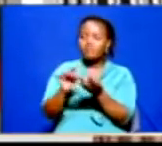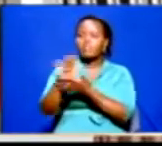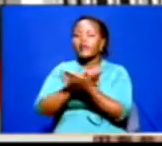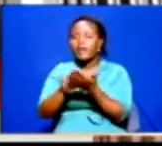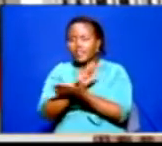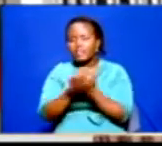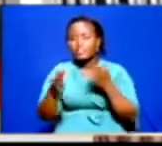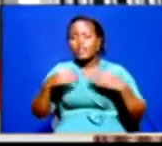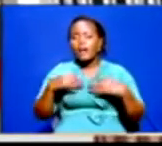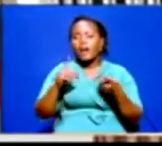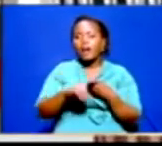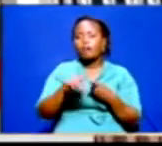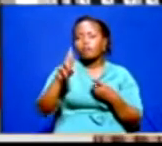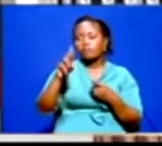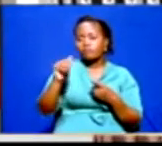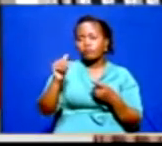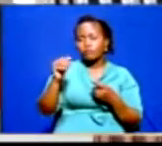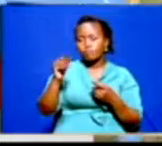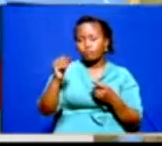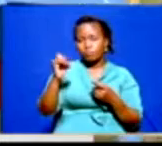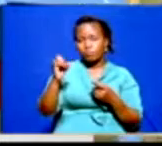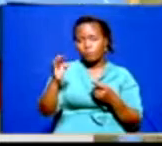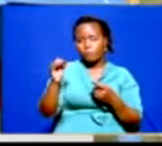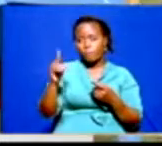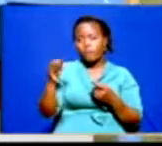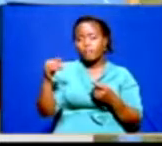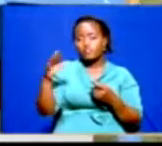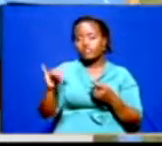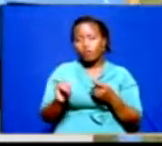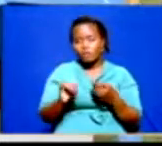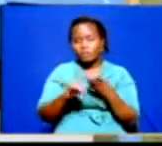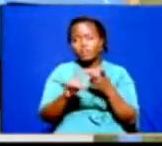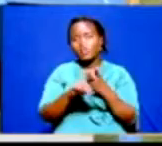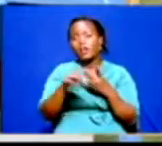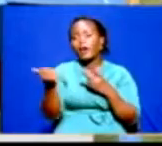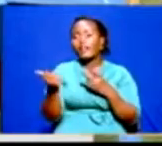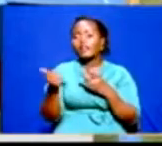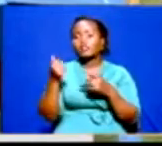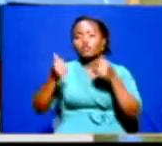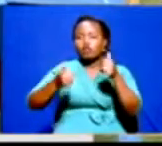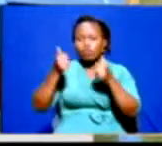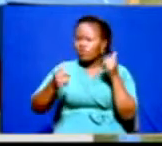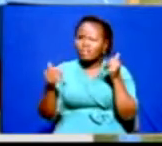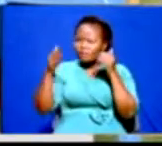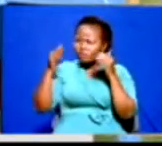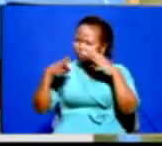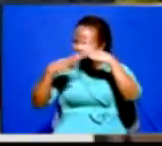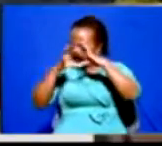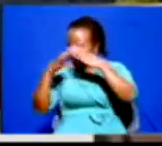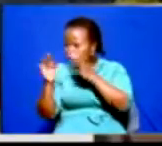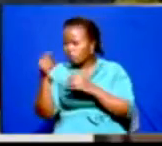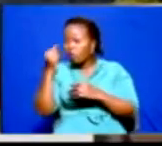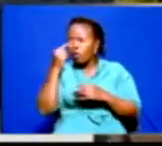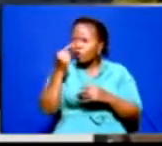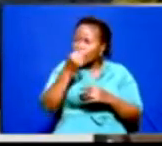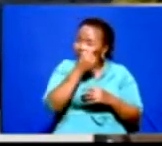is important. We have optometry, which is basically looking at the eye. We